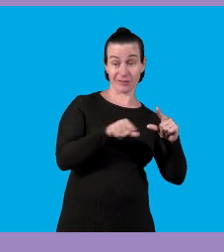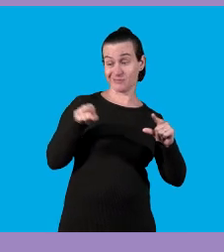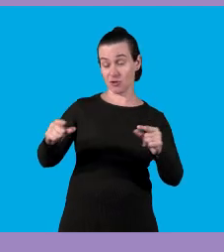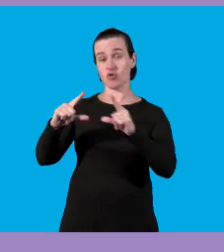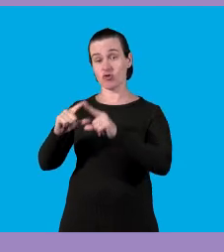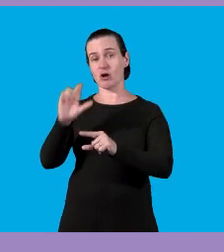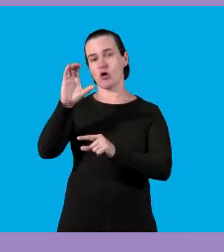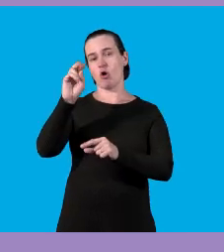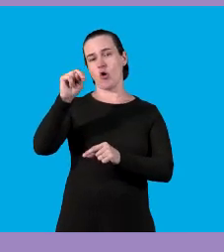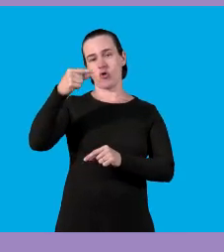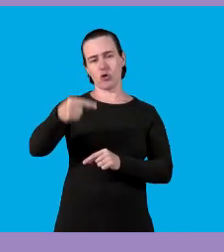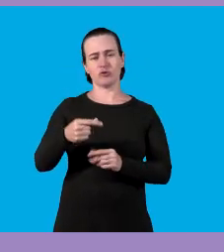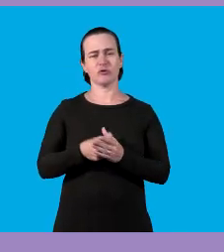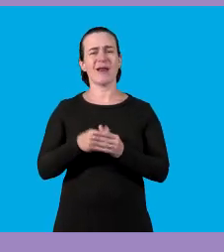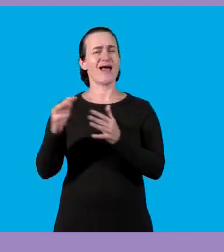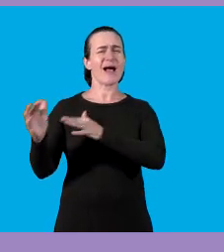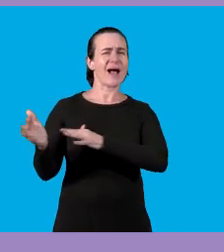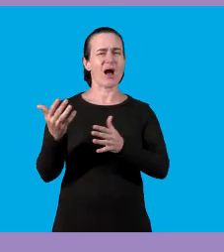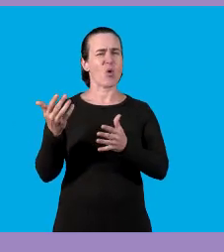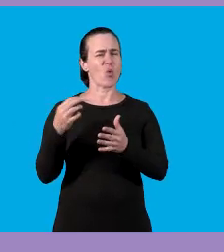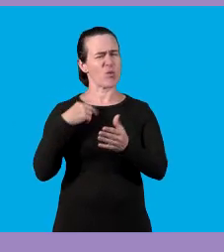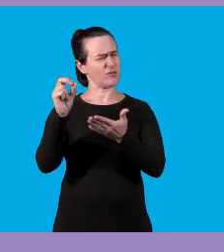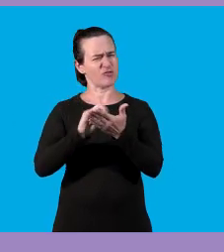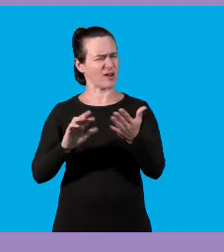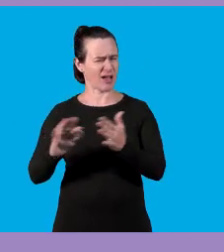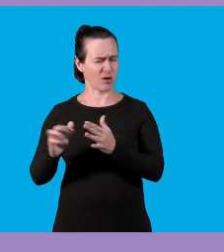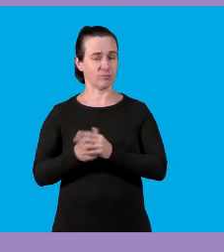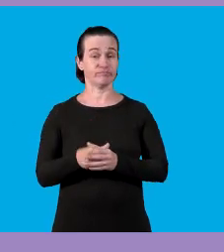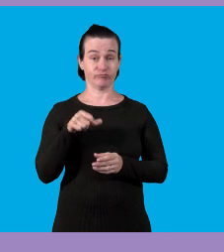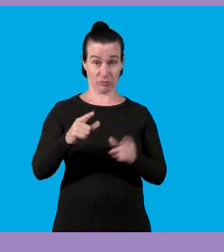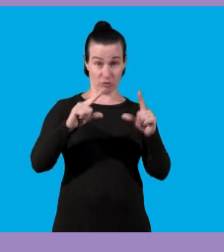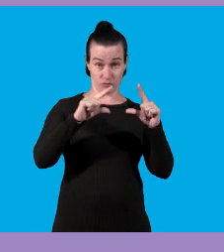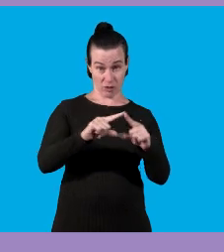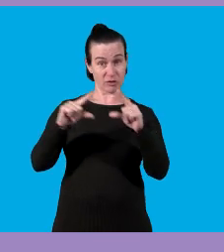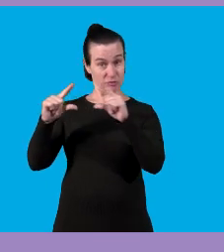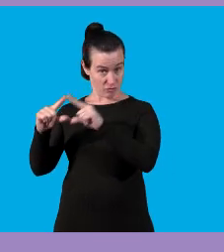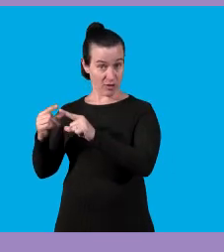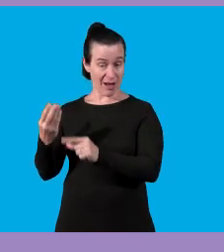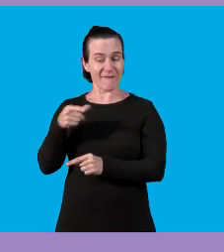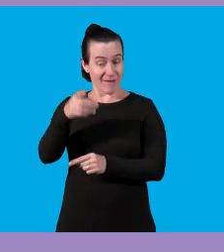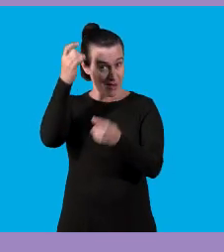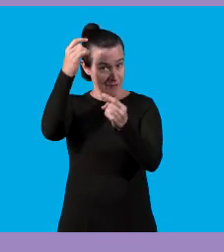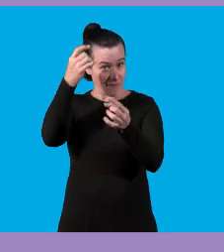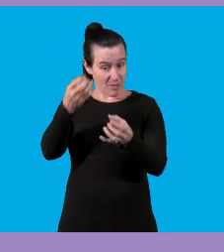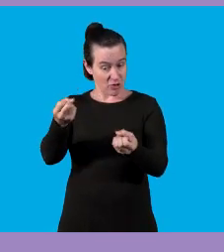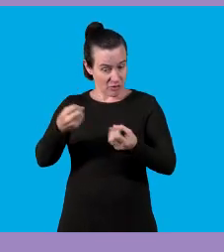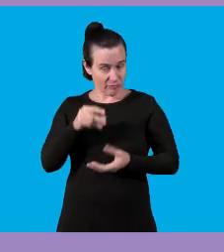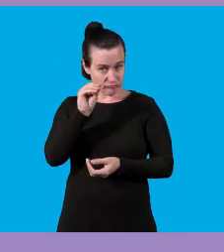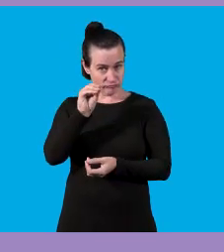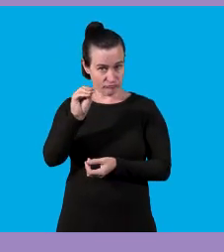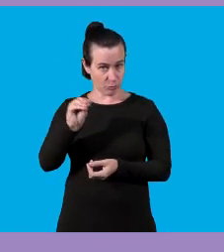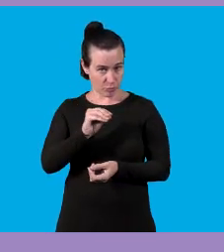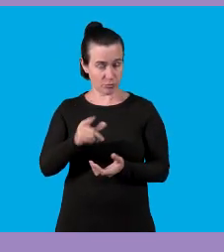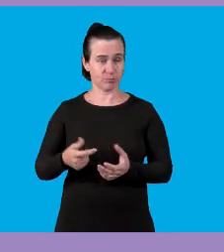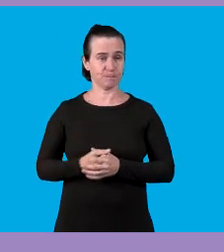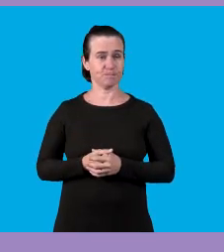triangle DEF. How do we write that now? We've got two triangles, they have the markings, and now